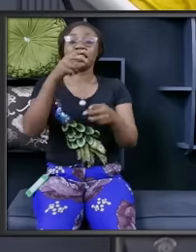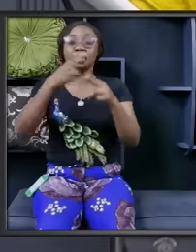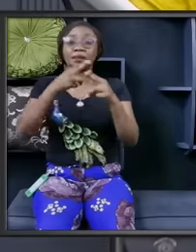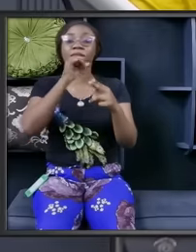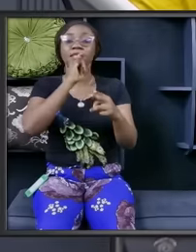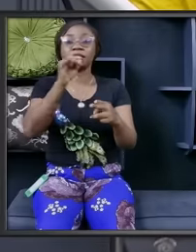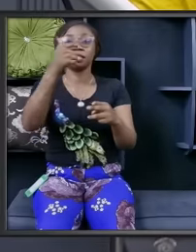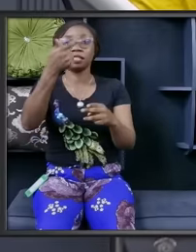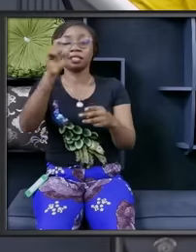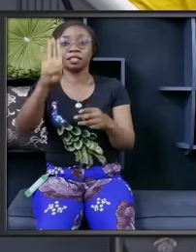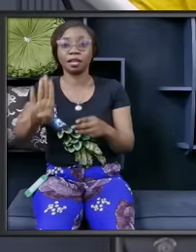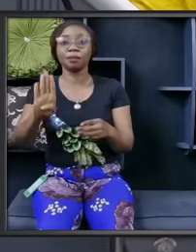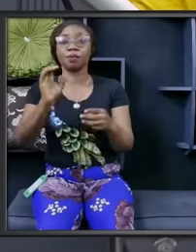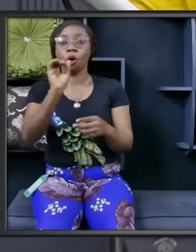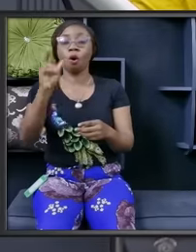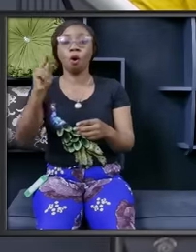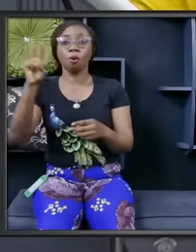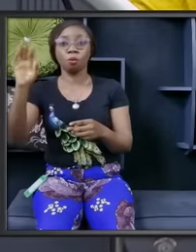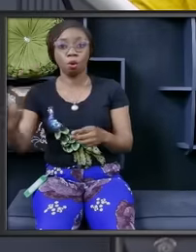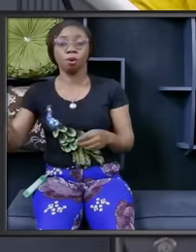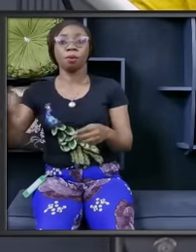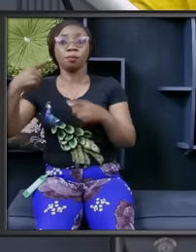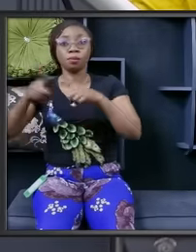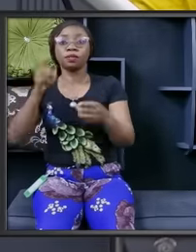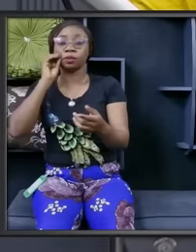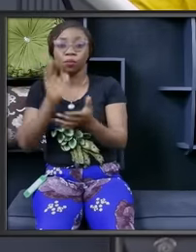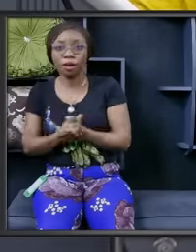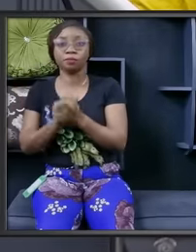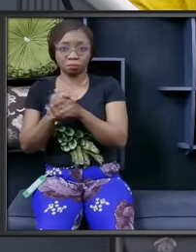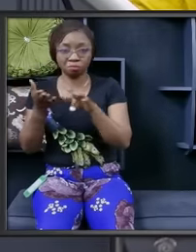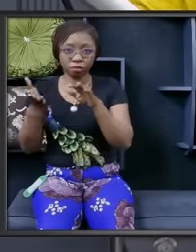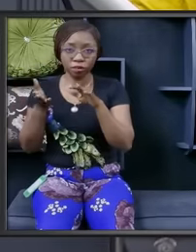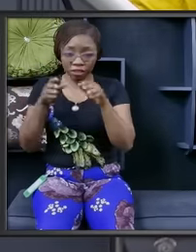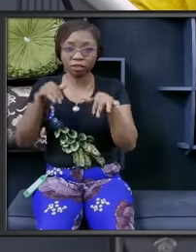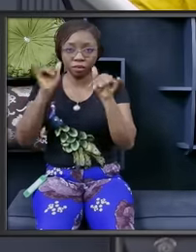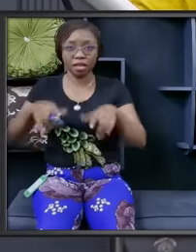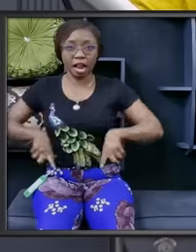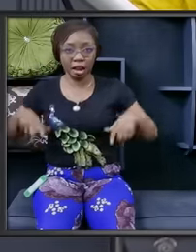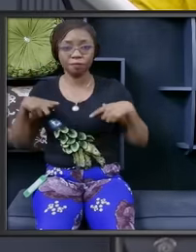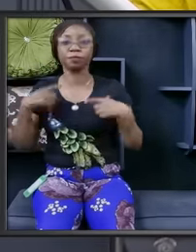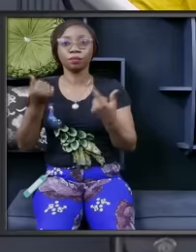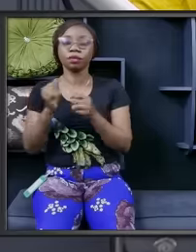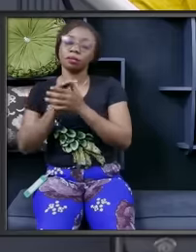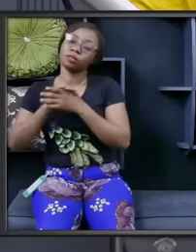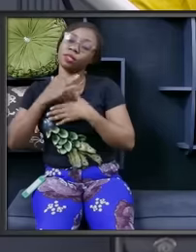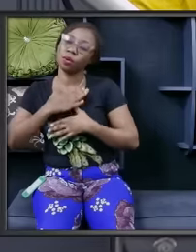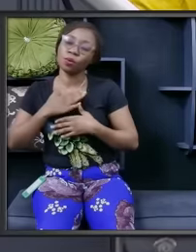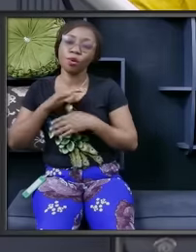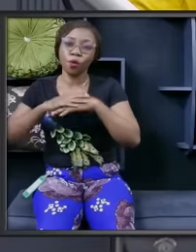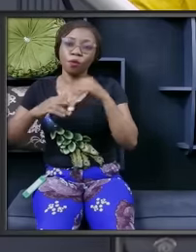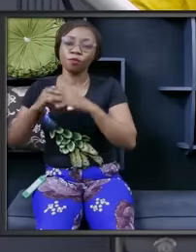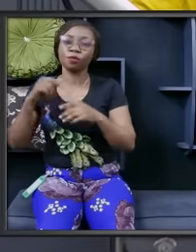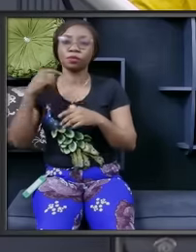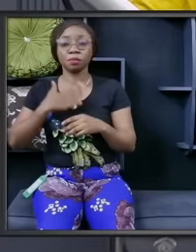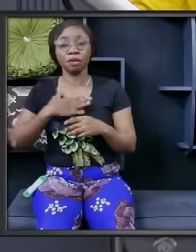gun to run. And that gebokwo don't die, but the wife they call me for phone every day. They console me. They tell me say I've been, because now them bring food to